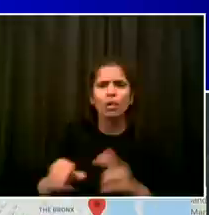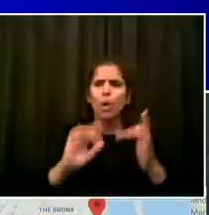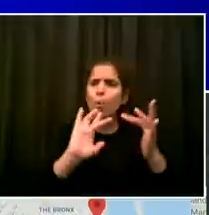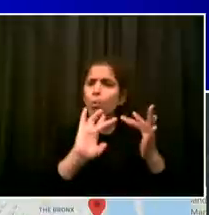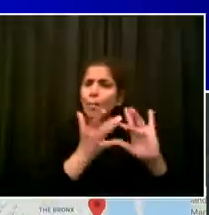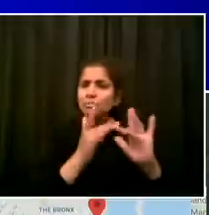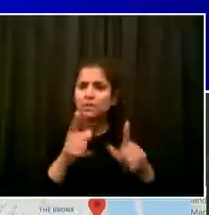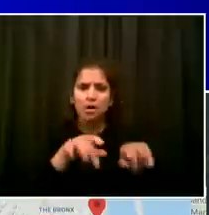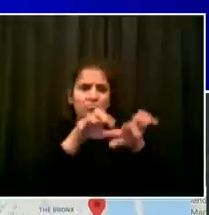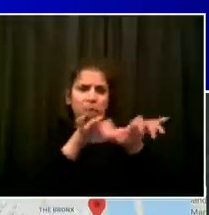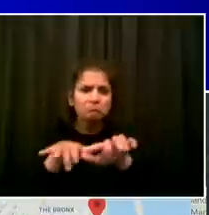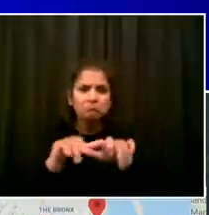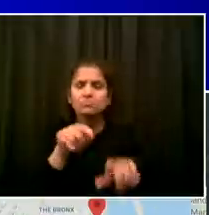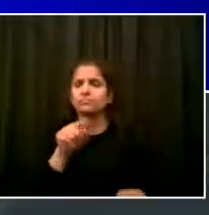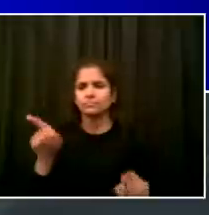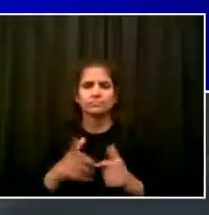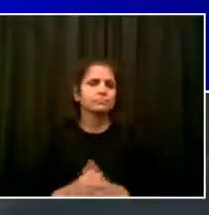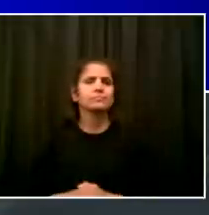Now, a few quick